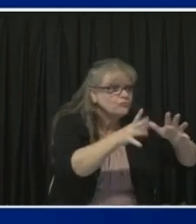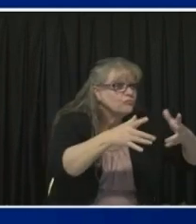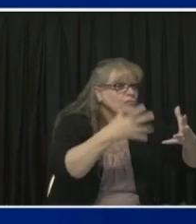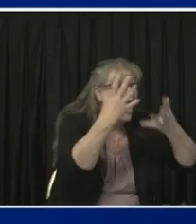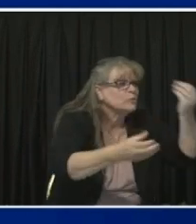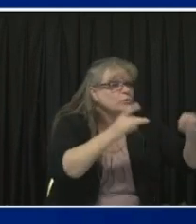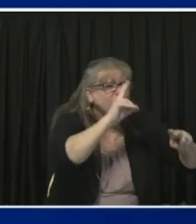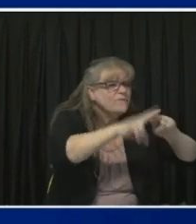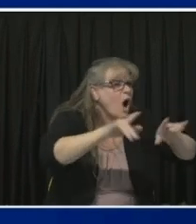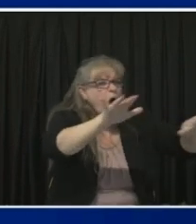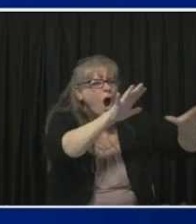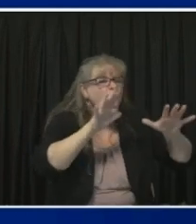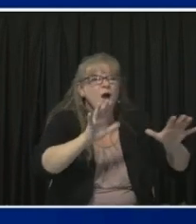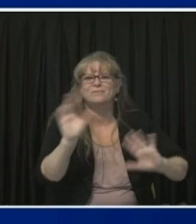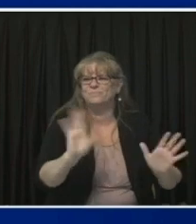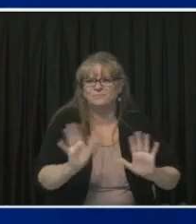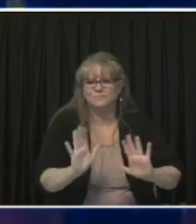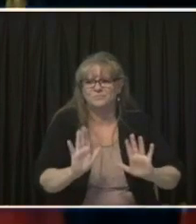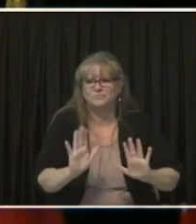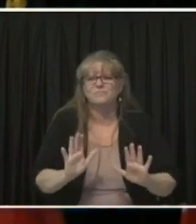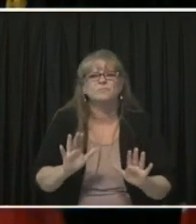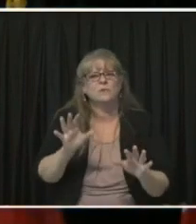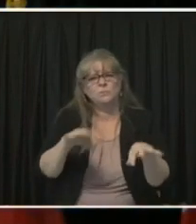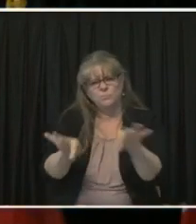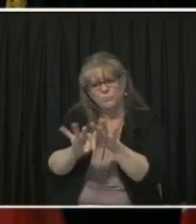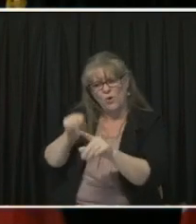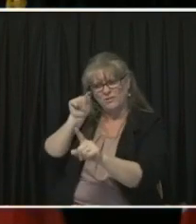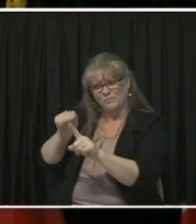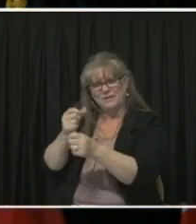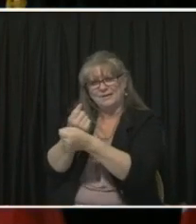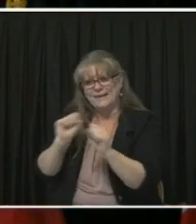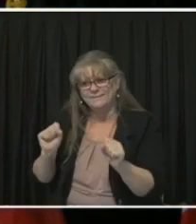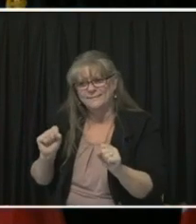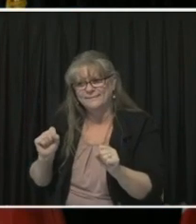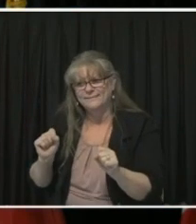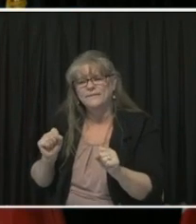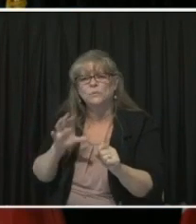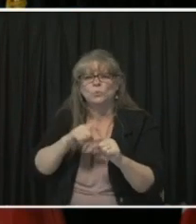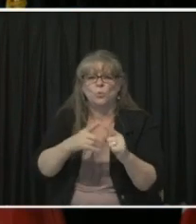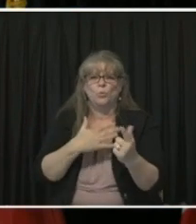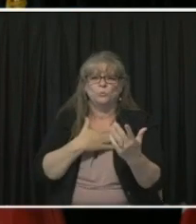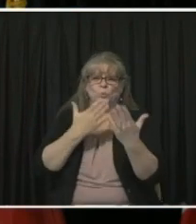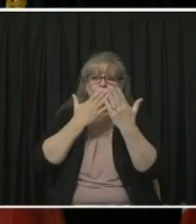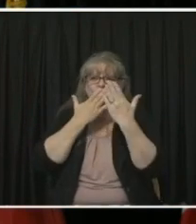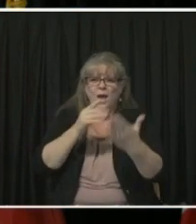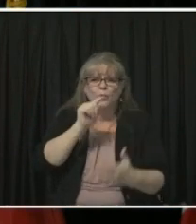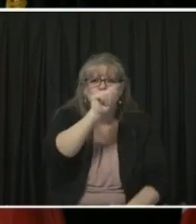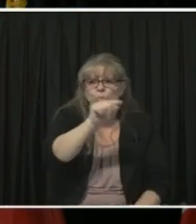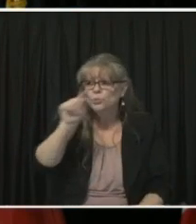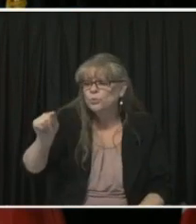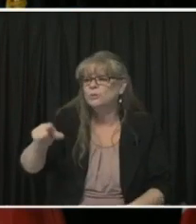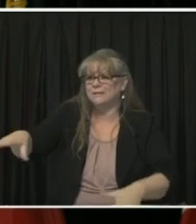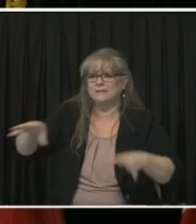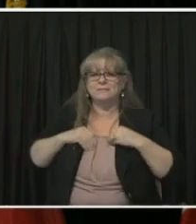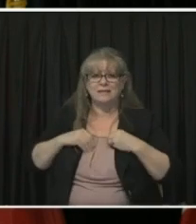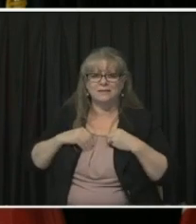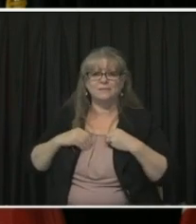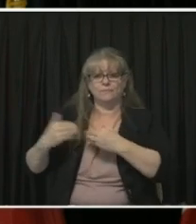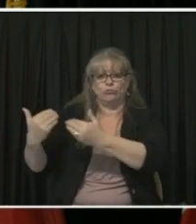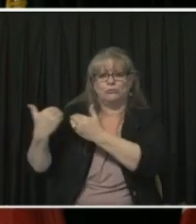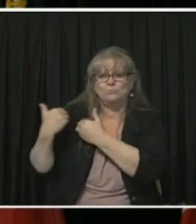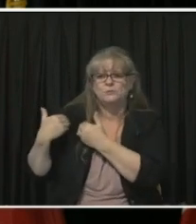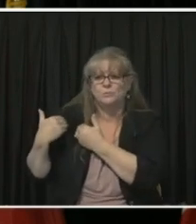people understand this completely, and I am so grateful that you are taking this seriously. The numbers wouldn't be where they are today if there